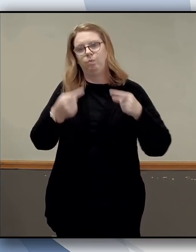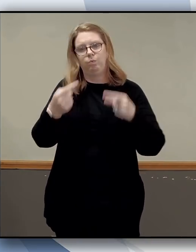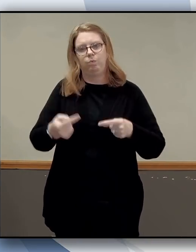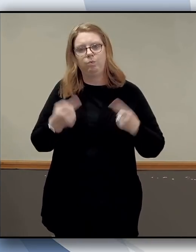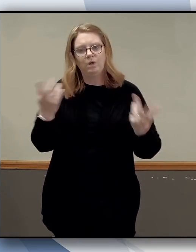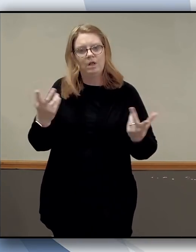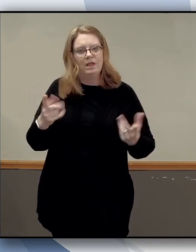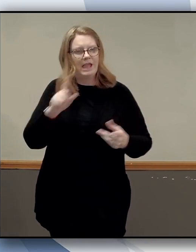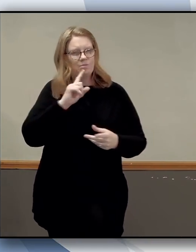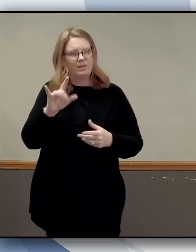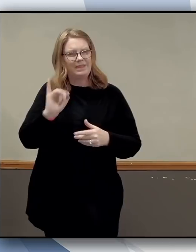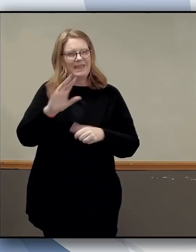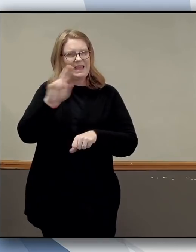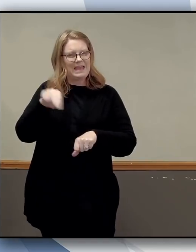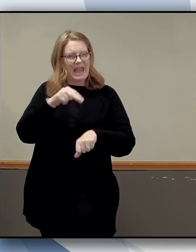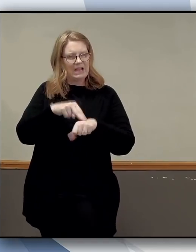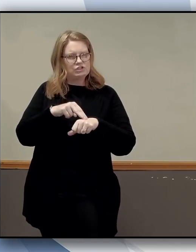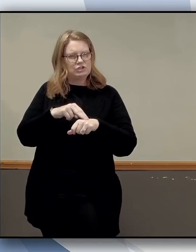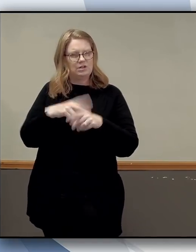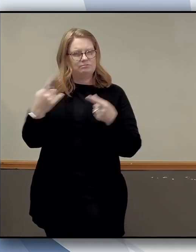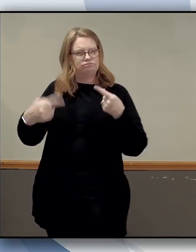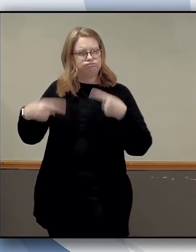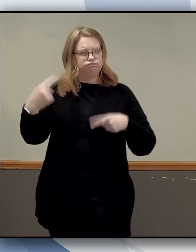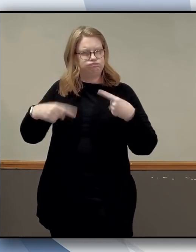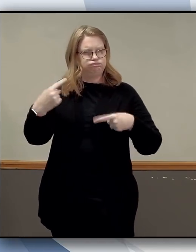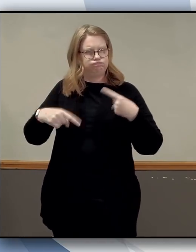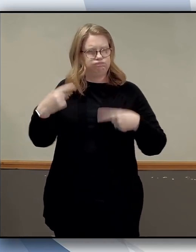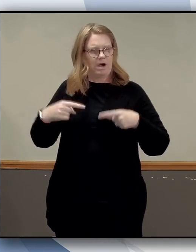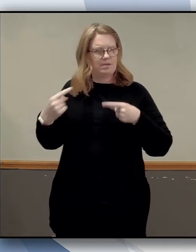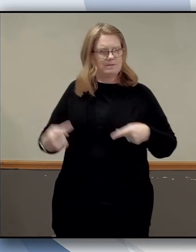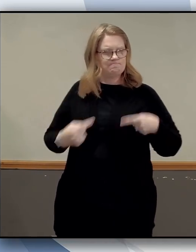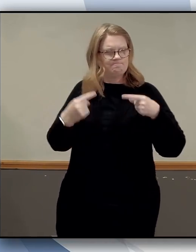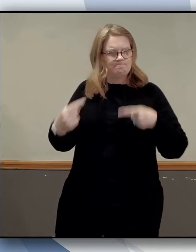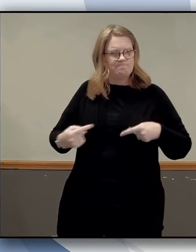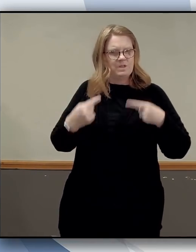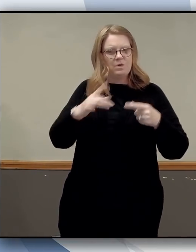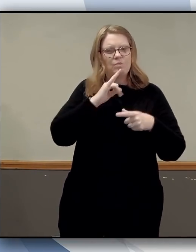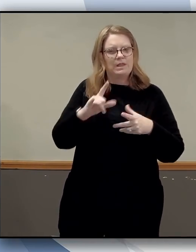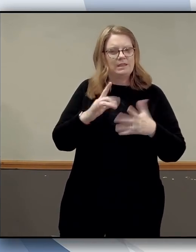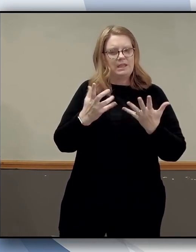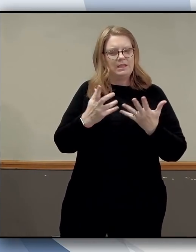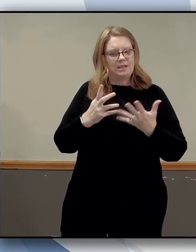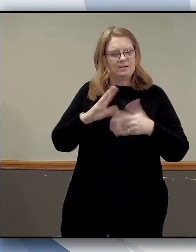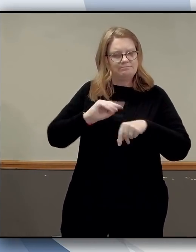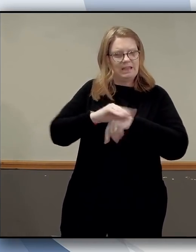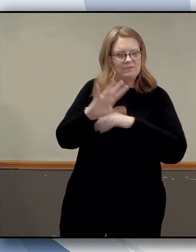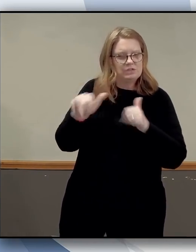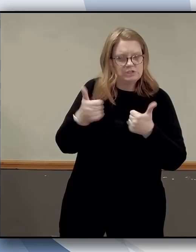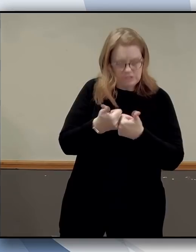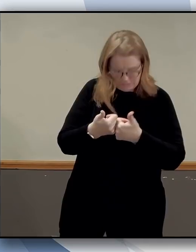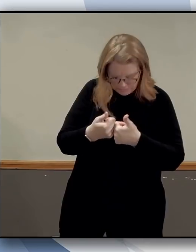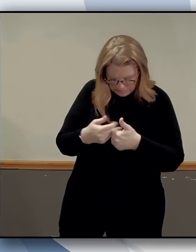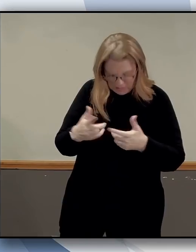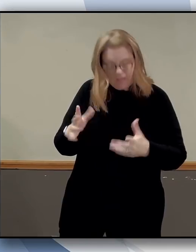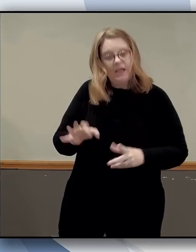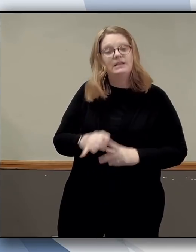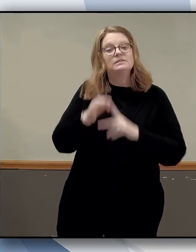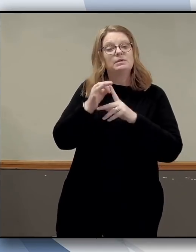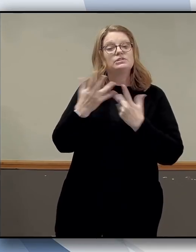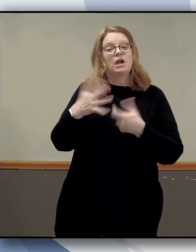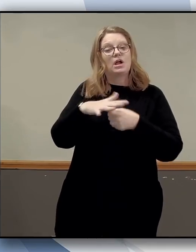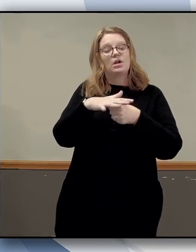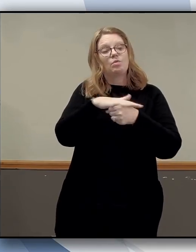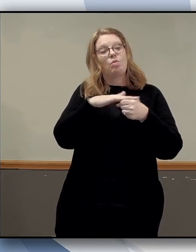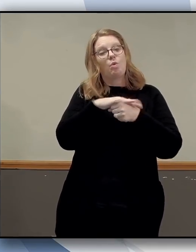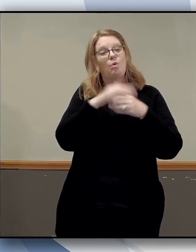political debate, creates challenges for all involved. And this is especially felt by our local leaders, whether you're a